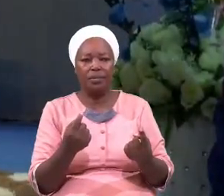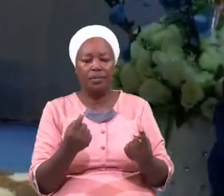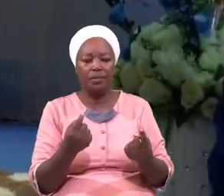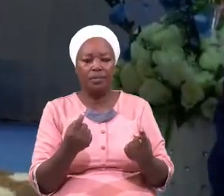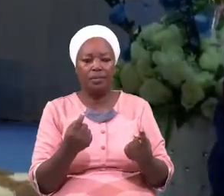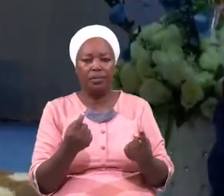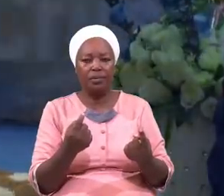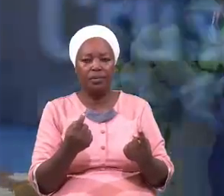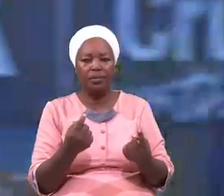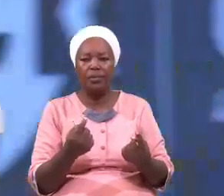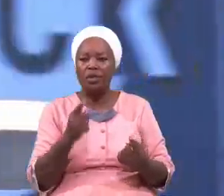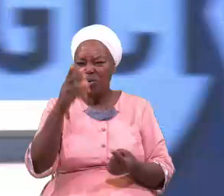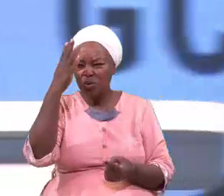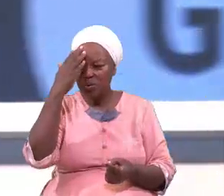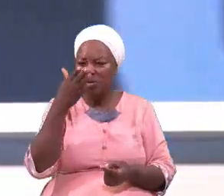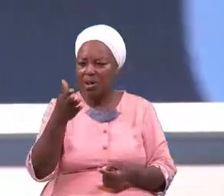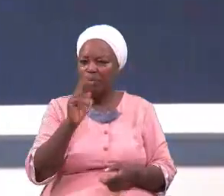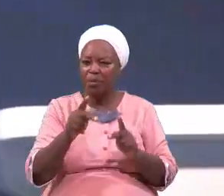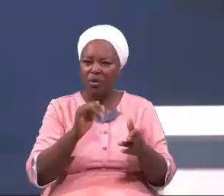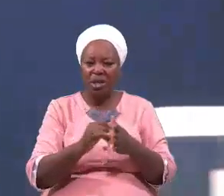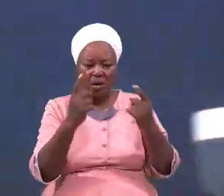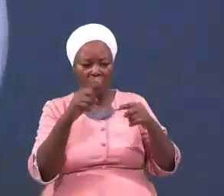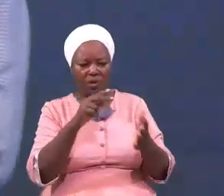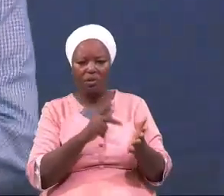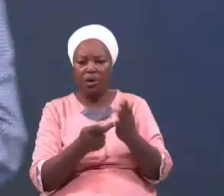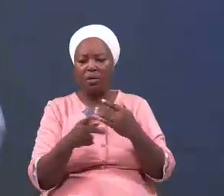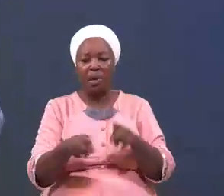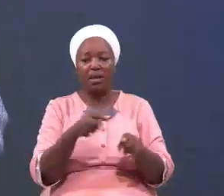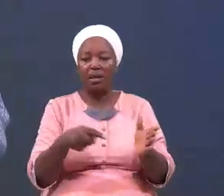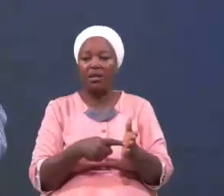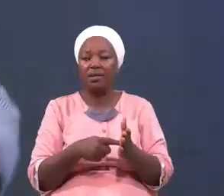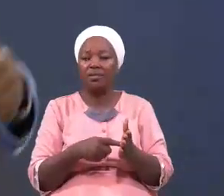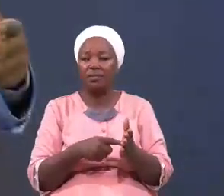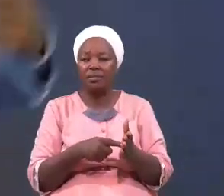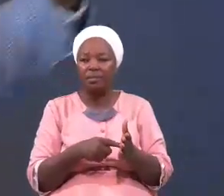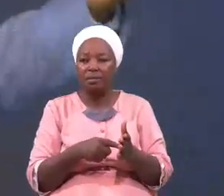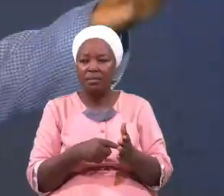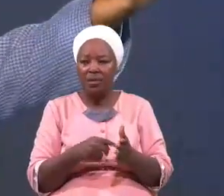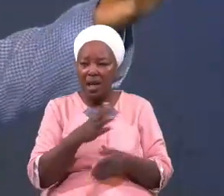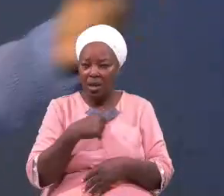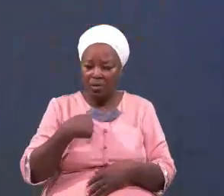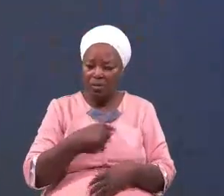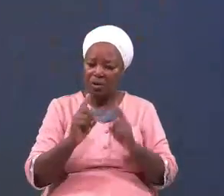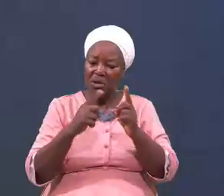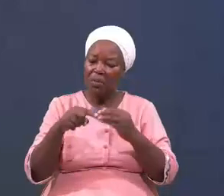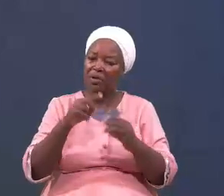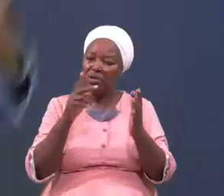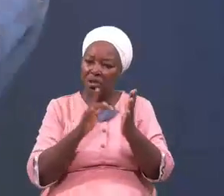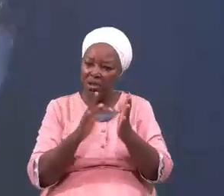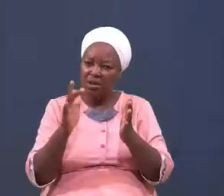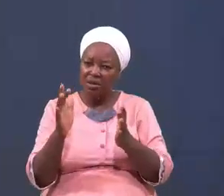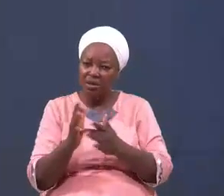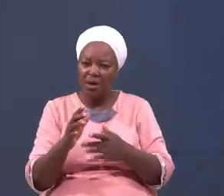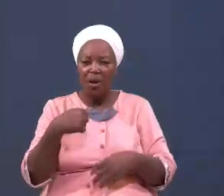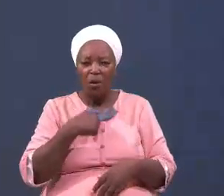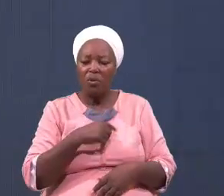You know, there are people that come to a crusade like this, and we talk about Jesus, we talk